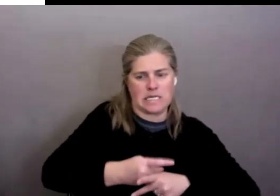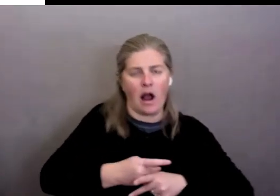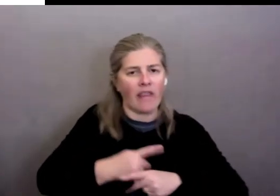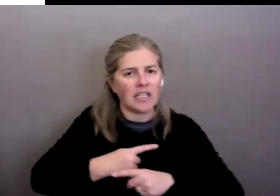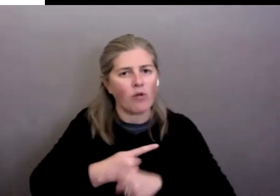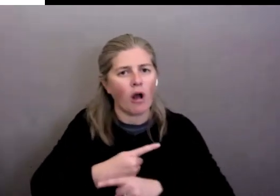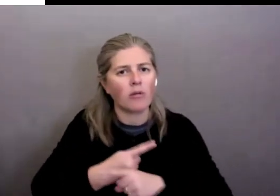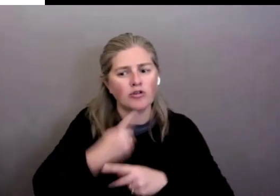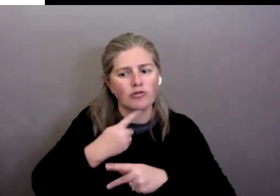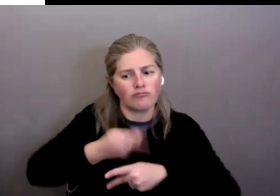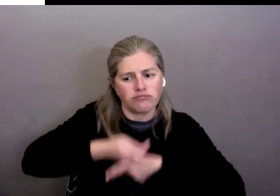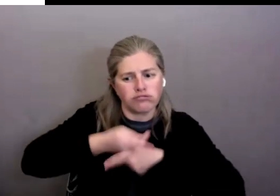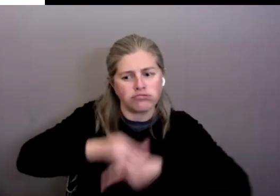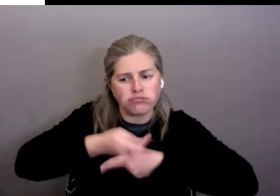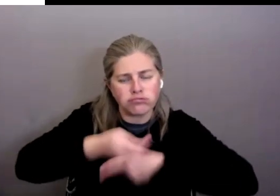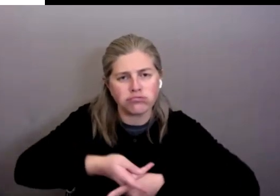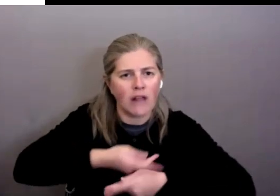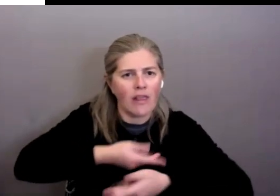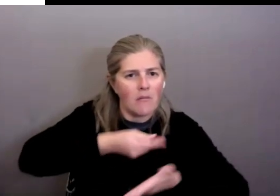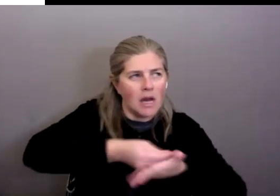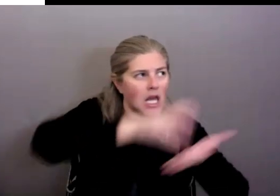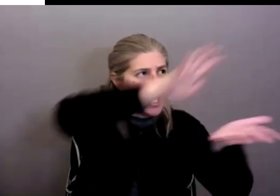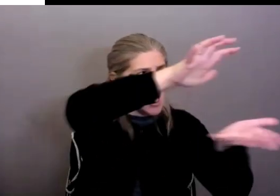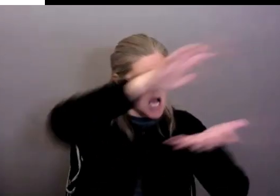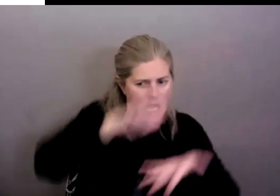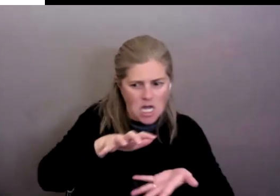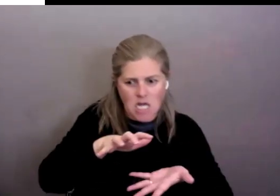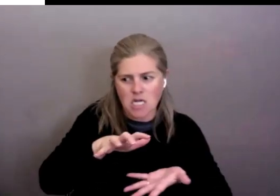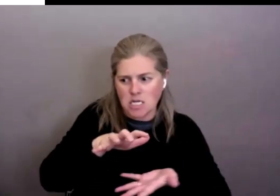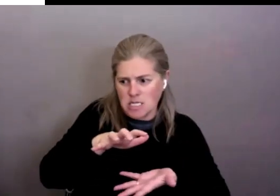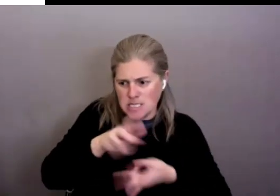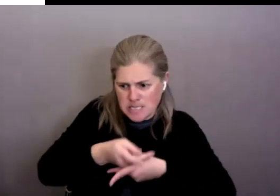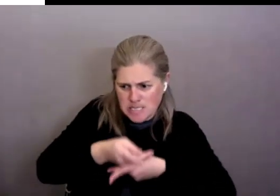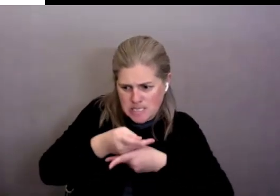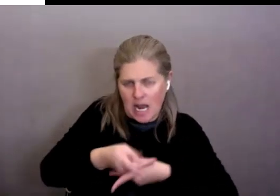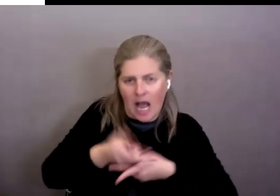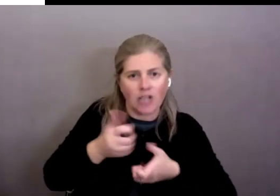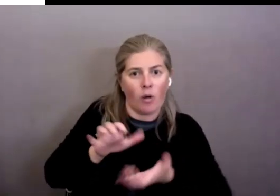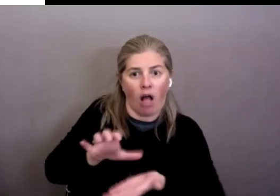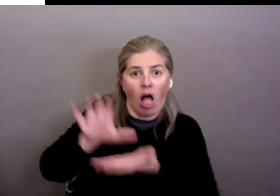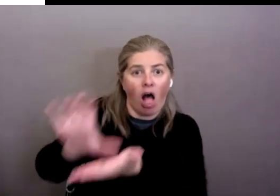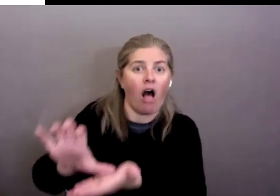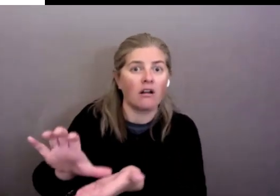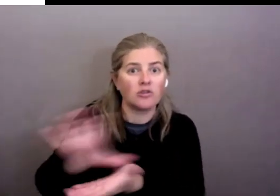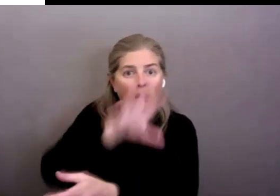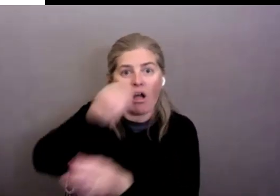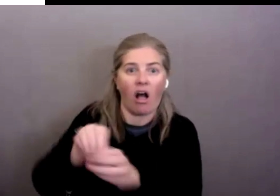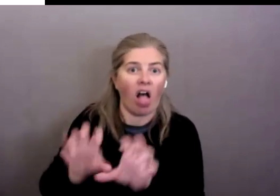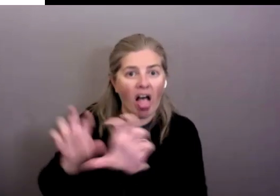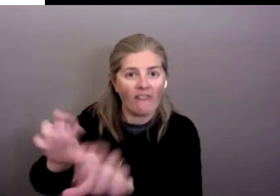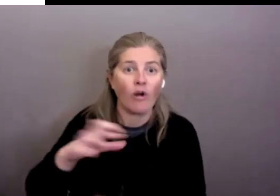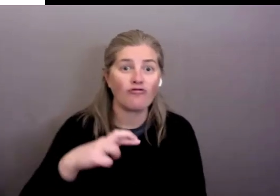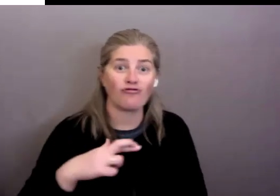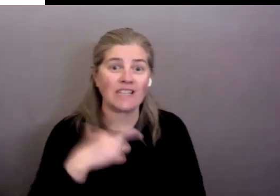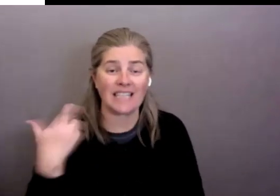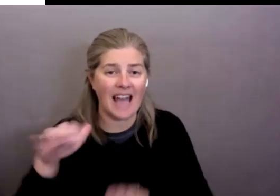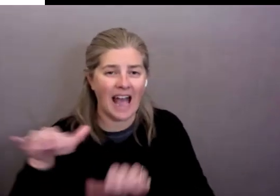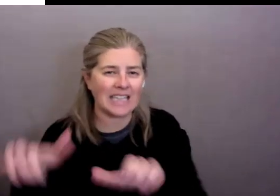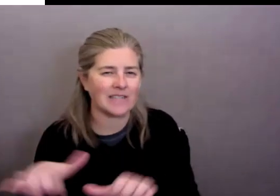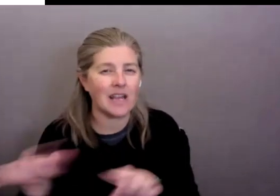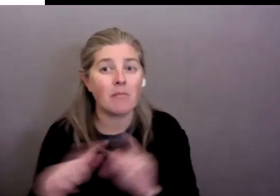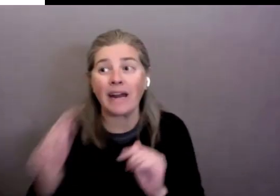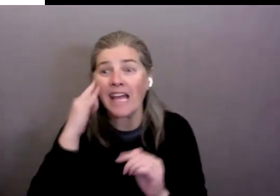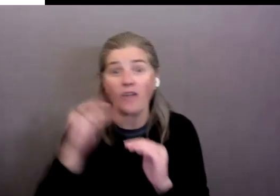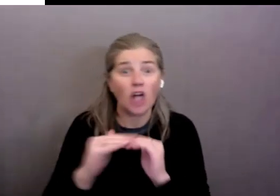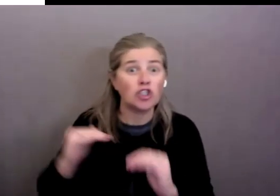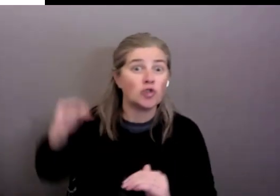federal funds, so as to not be held responsible for risky subrecipient activities. However, too much caution in this